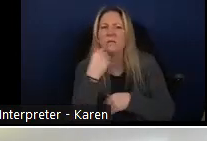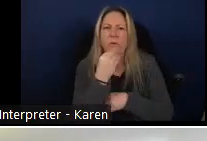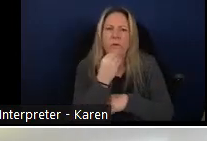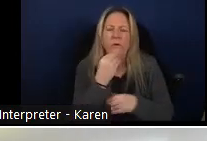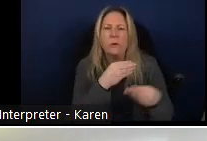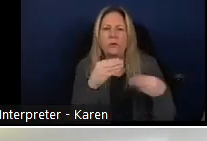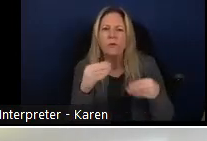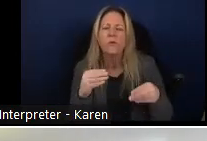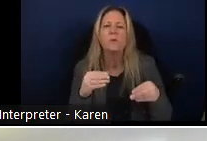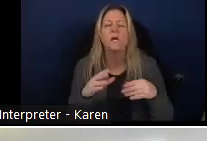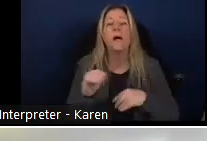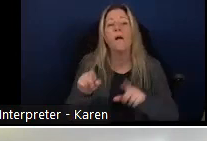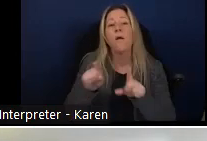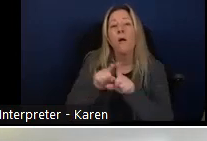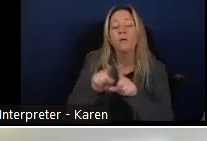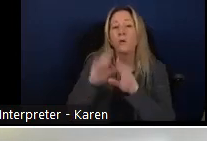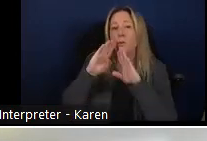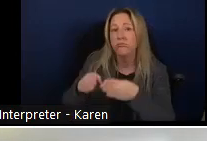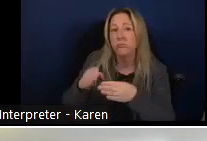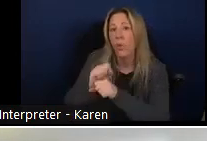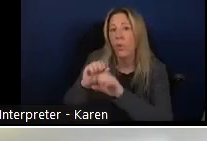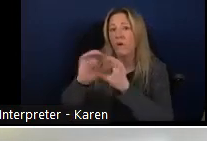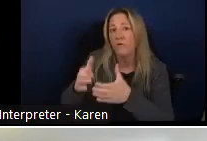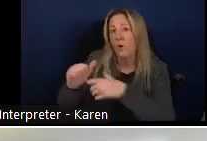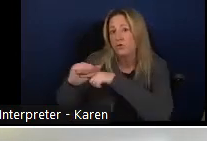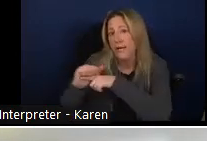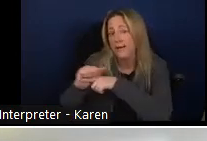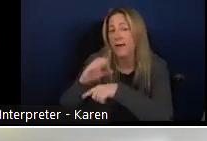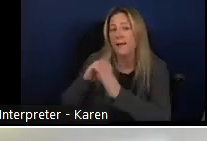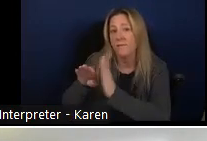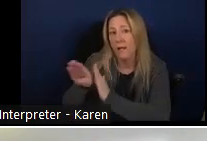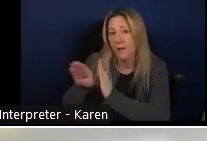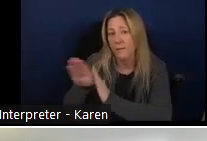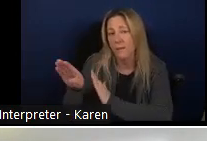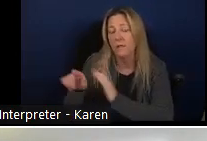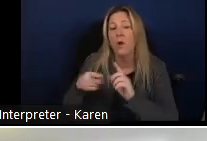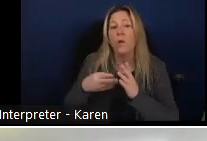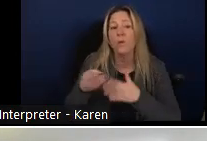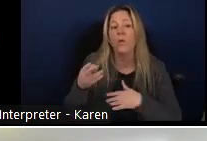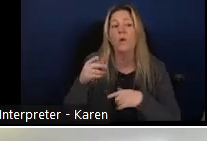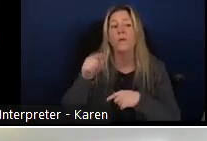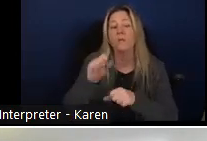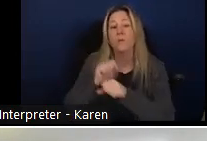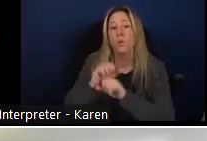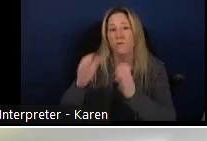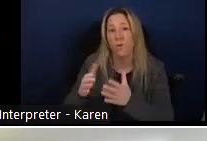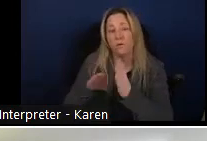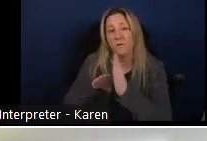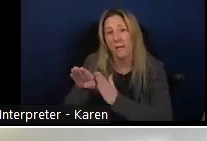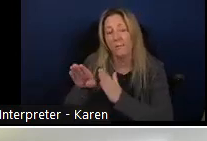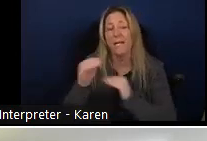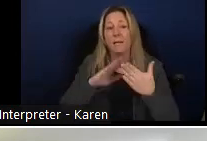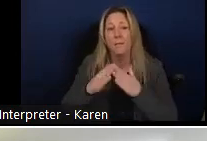goods store, but also focus on workforce training and development. Through DHA's Workforce Development and Community